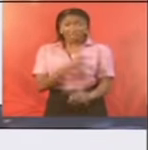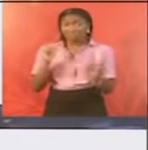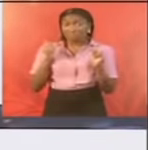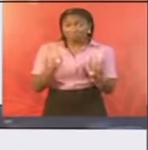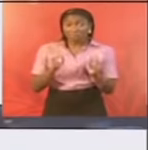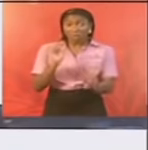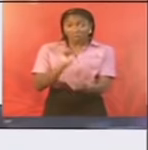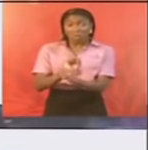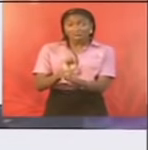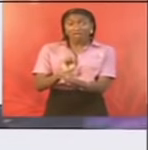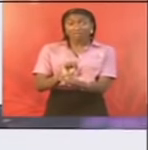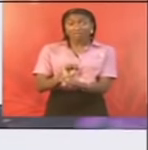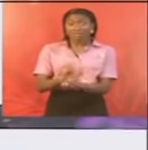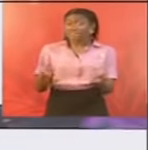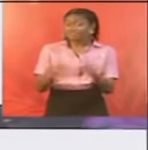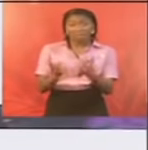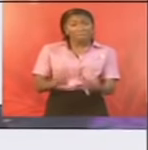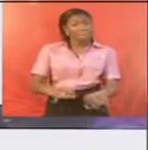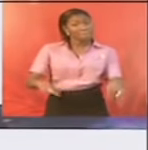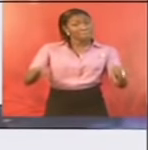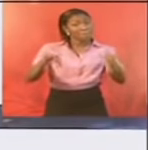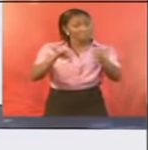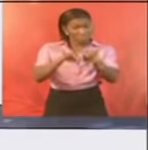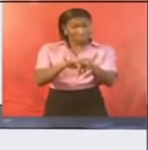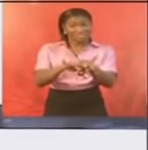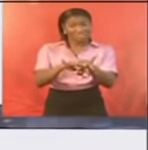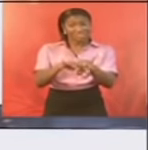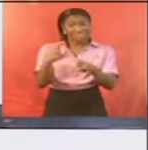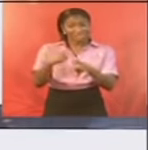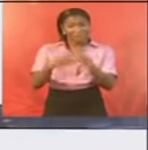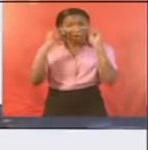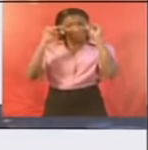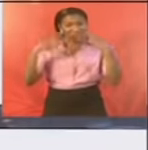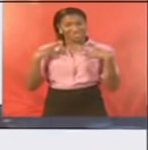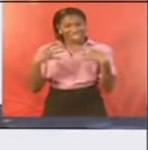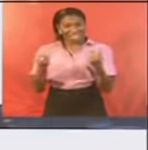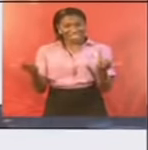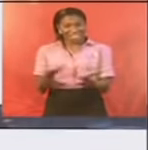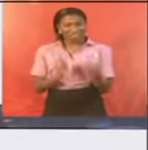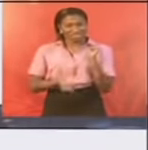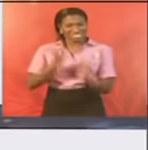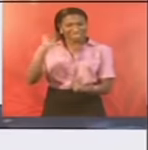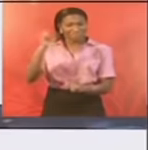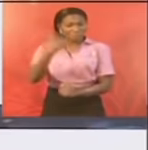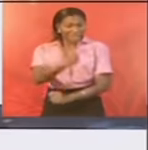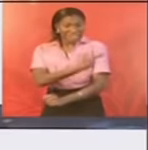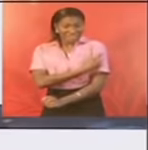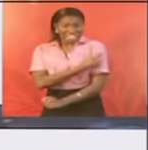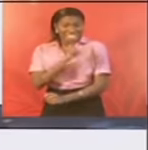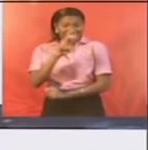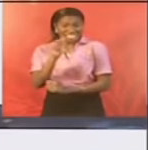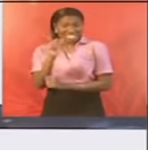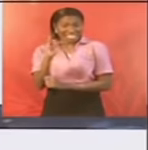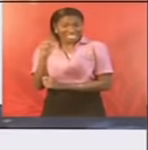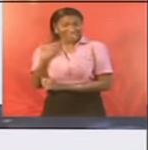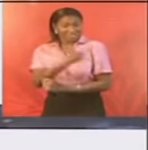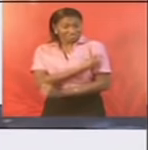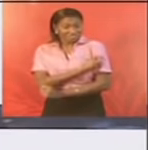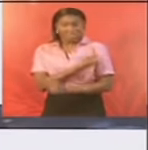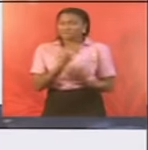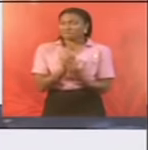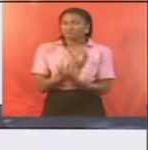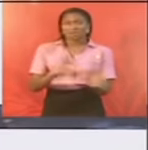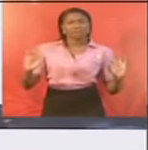very important program put forward by the Ministry of Health. In Trinidad and Tobago, vaccines are free of charge, and our